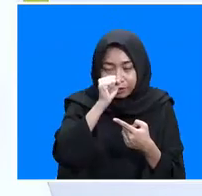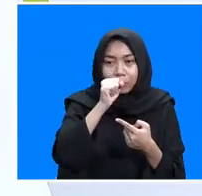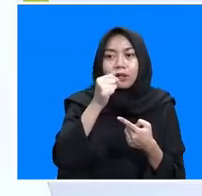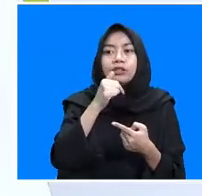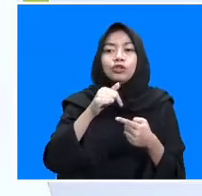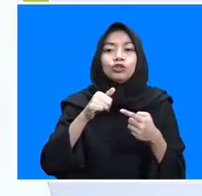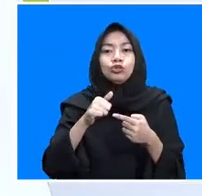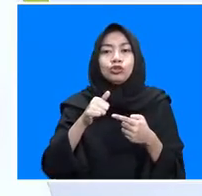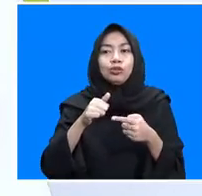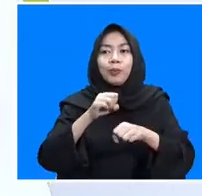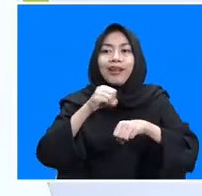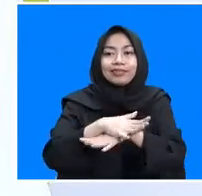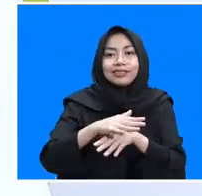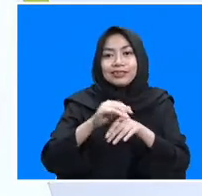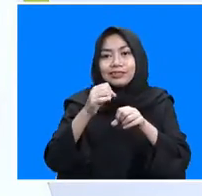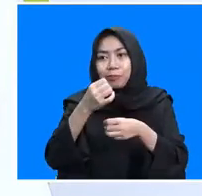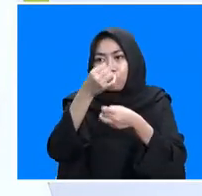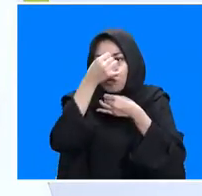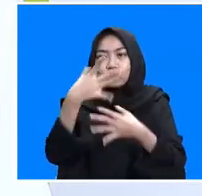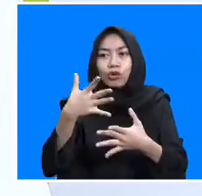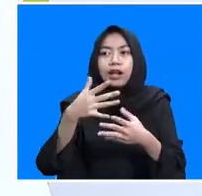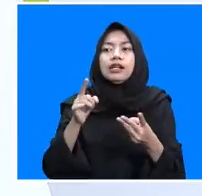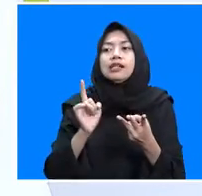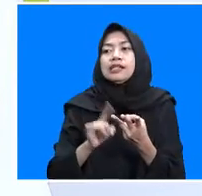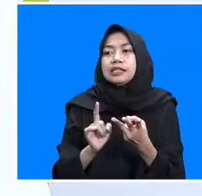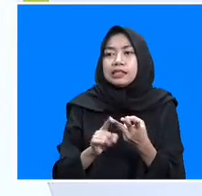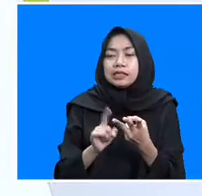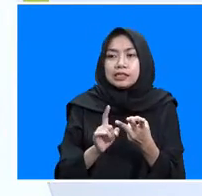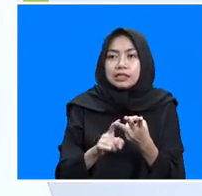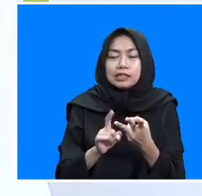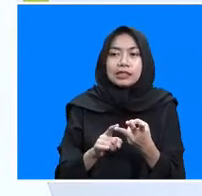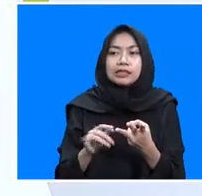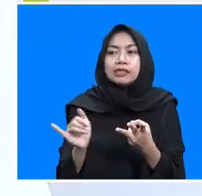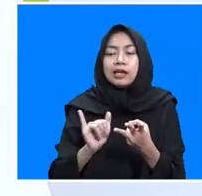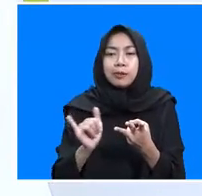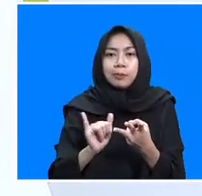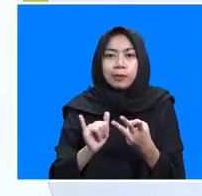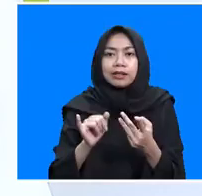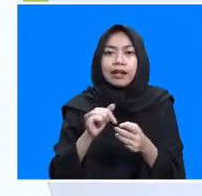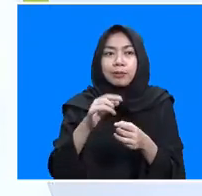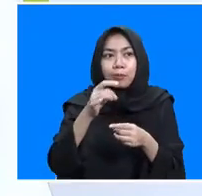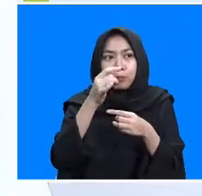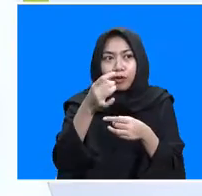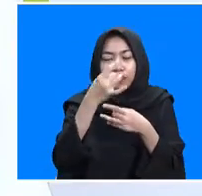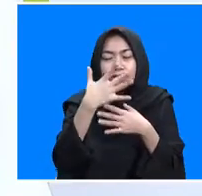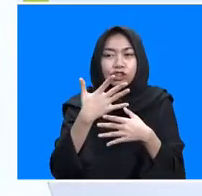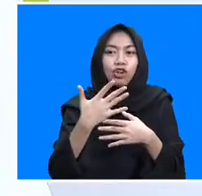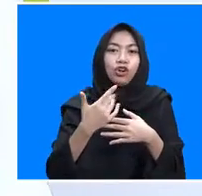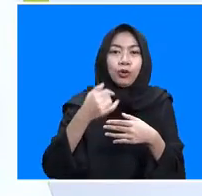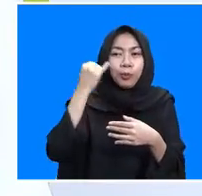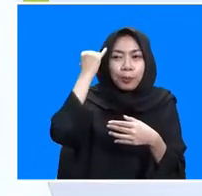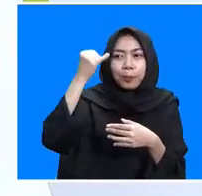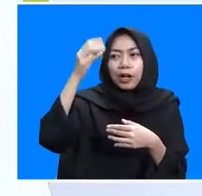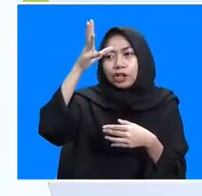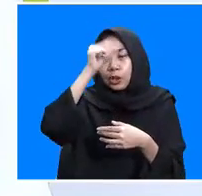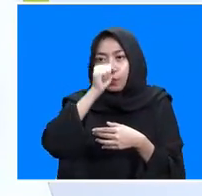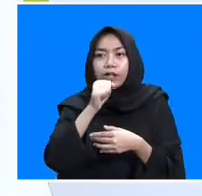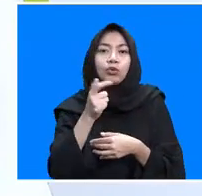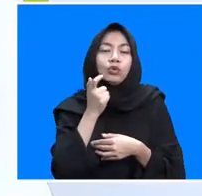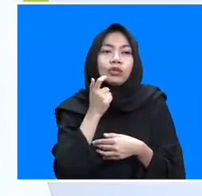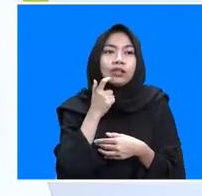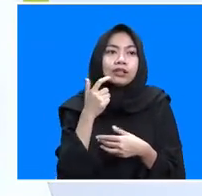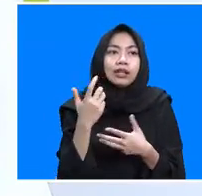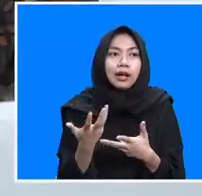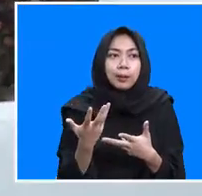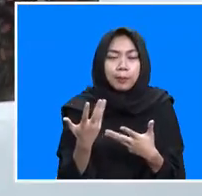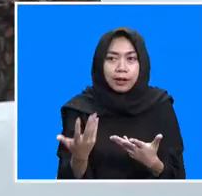last part is about professional learning. So with professional knowledge, it is all about understanding and learning about what